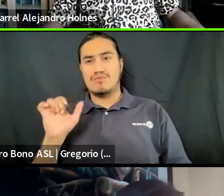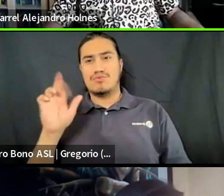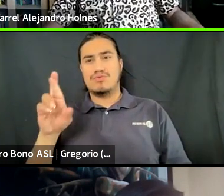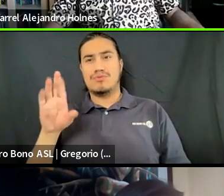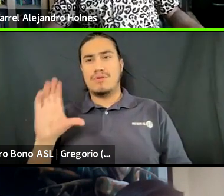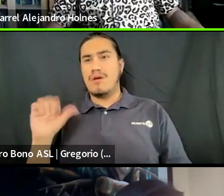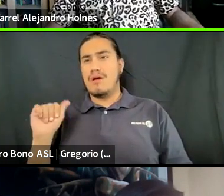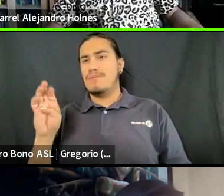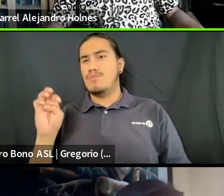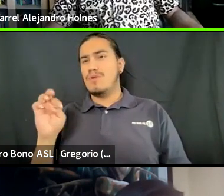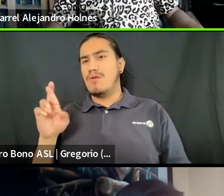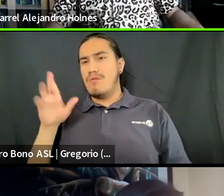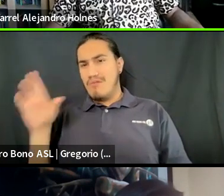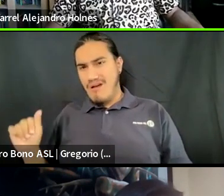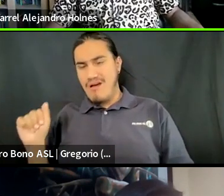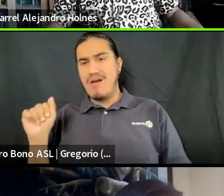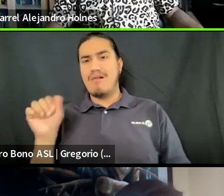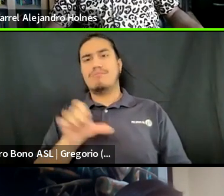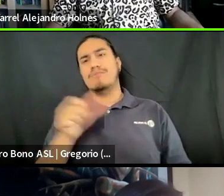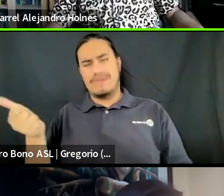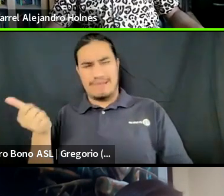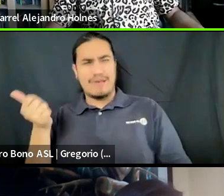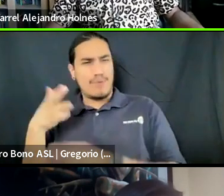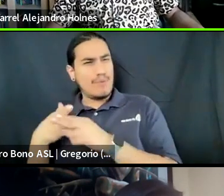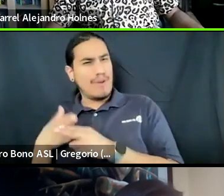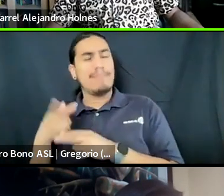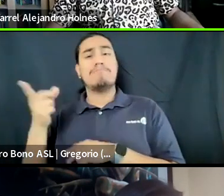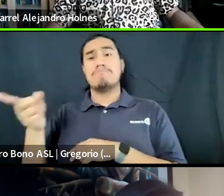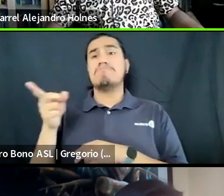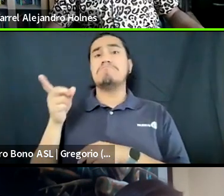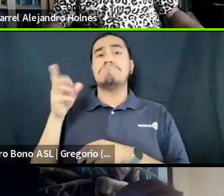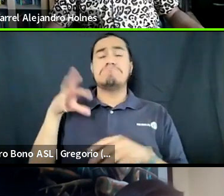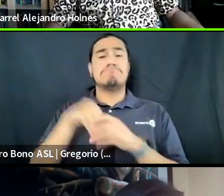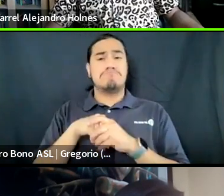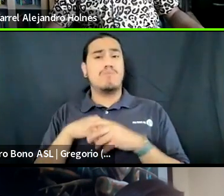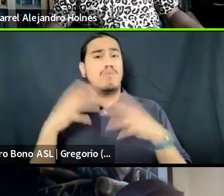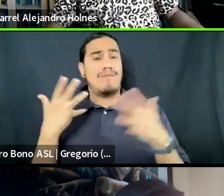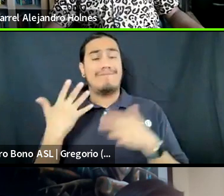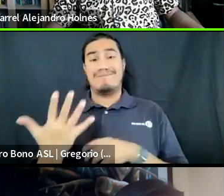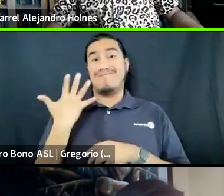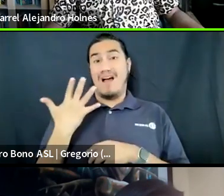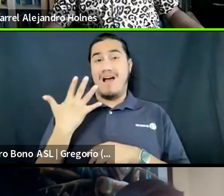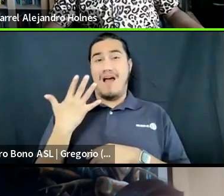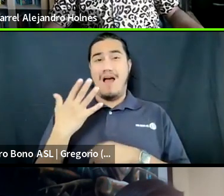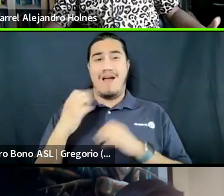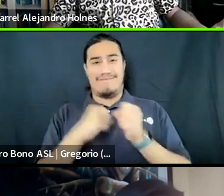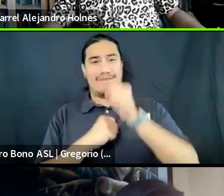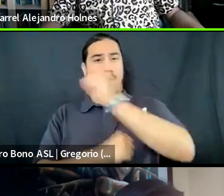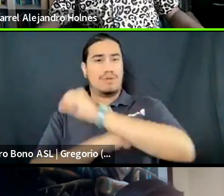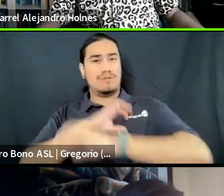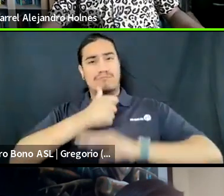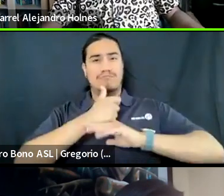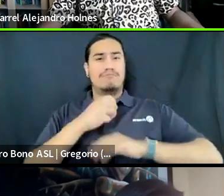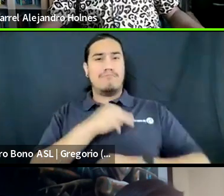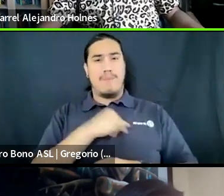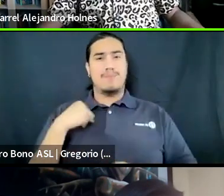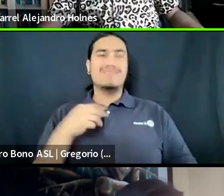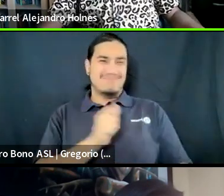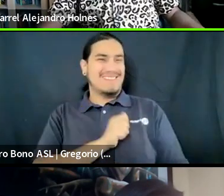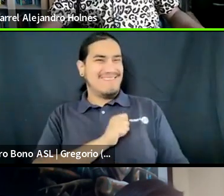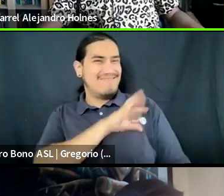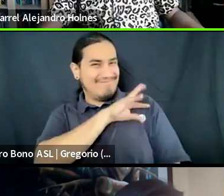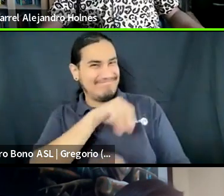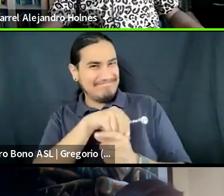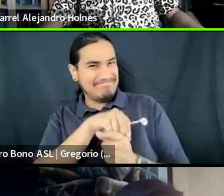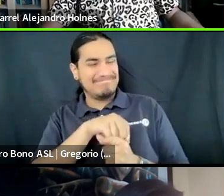Cabrera. And there are, in addition to them, 5 founding members, of which I am one.